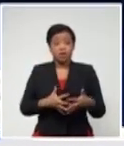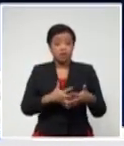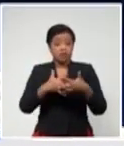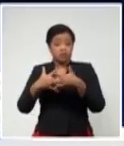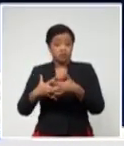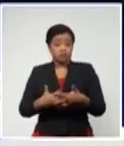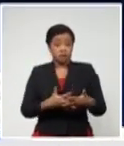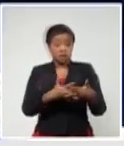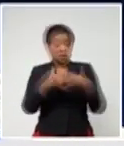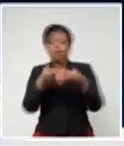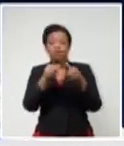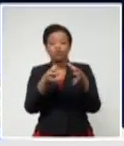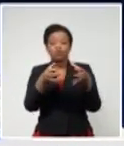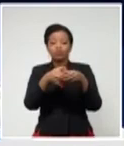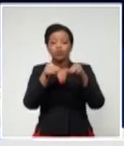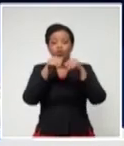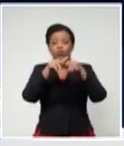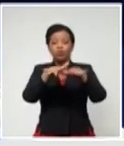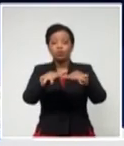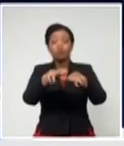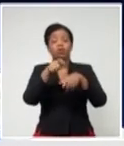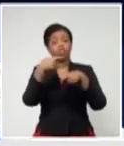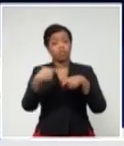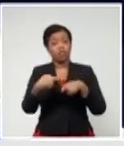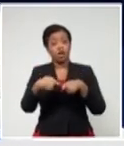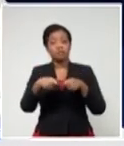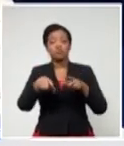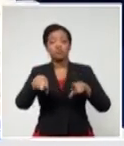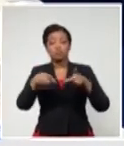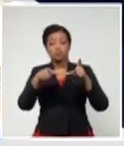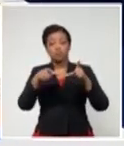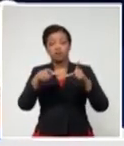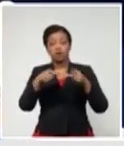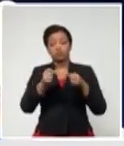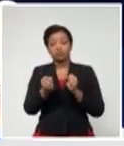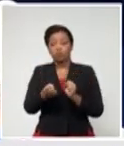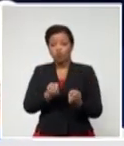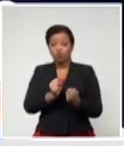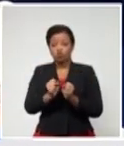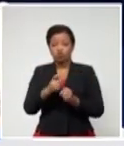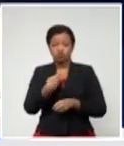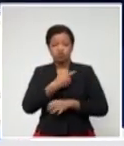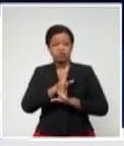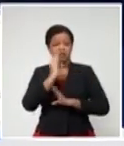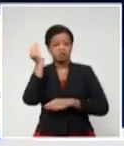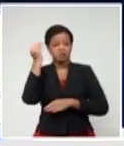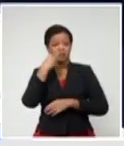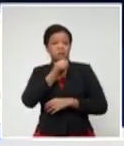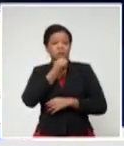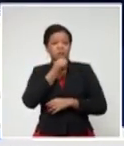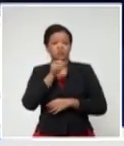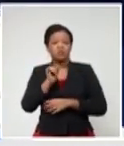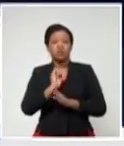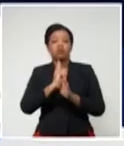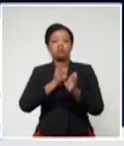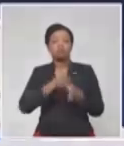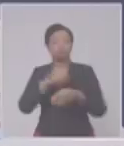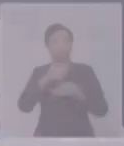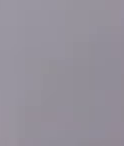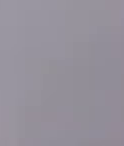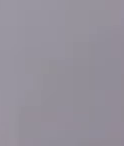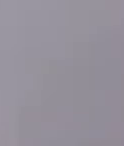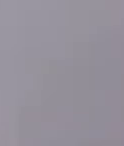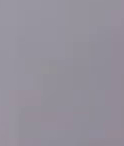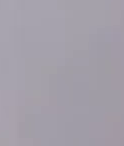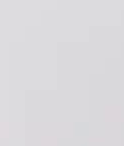Mexico, Peru, and Chile. This is the information we have on the behavior of the pandemic in Cuba and the world.